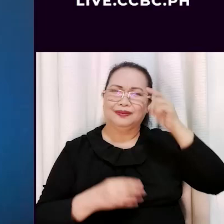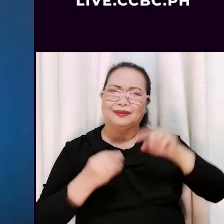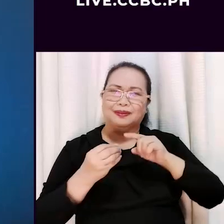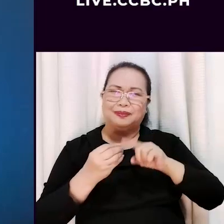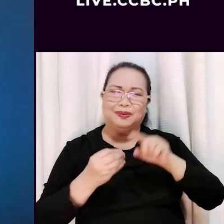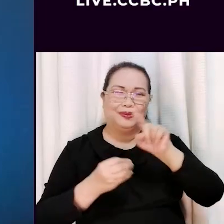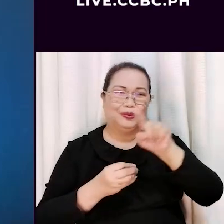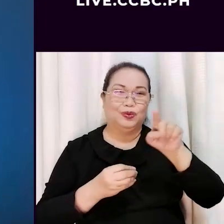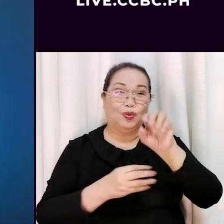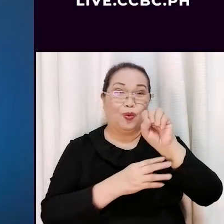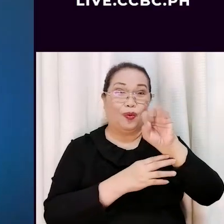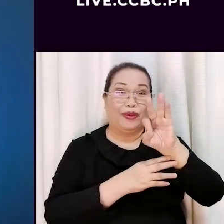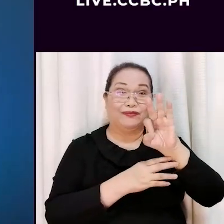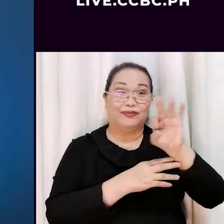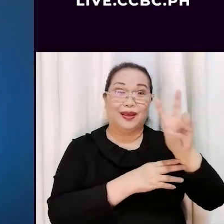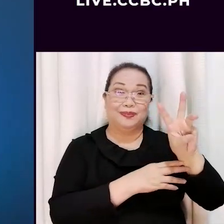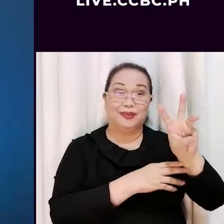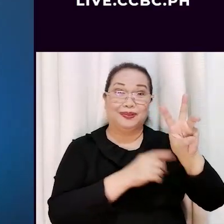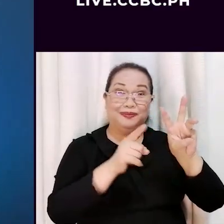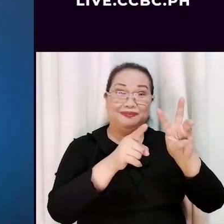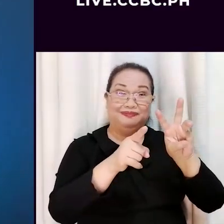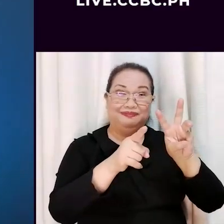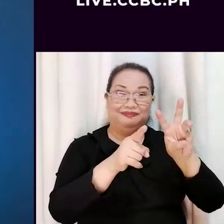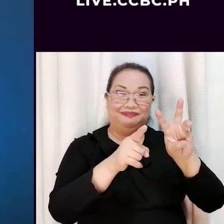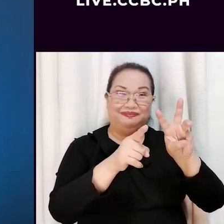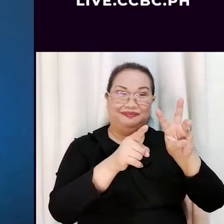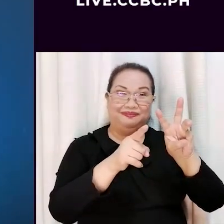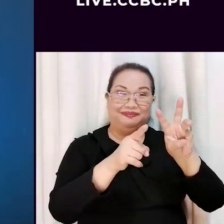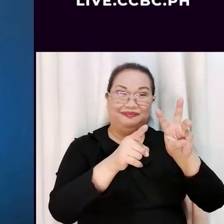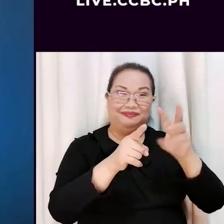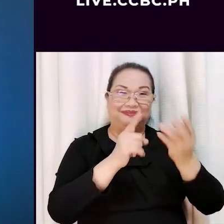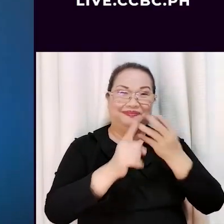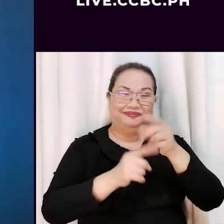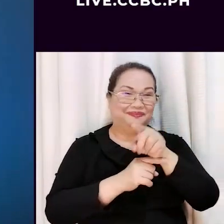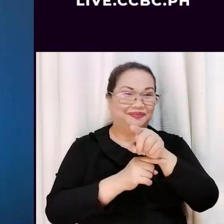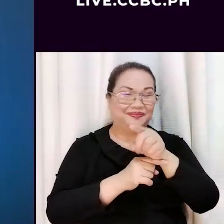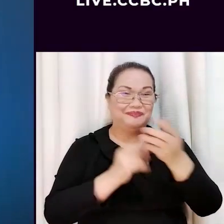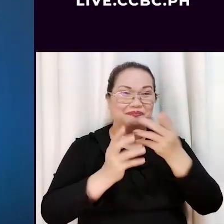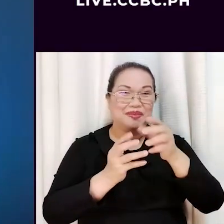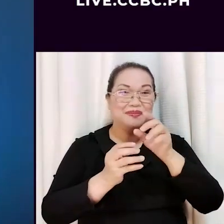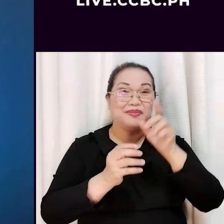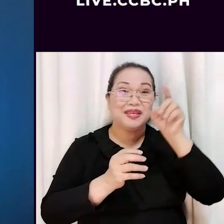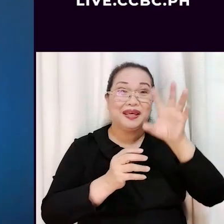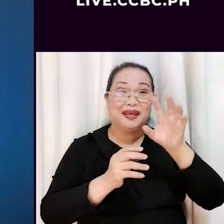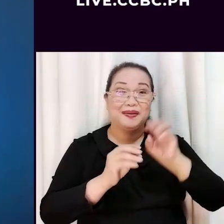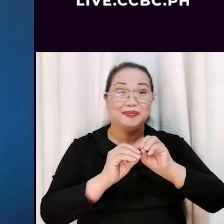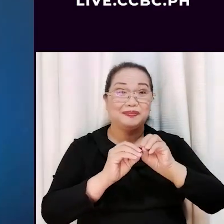mga OFW dyan, lalo na ha? O kaya, mga ilan sa atin, you were displaced,